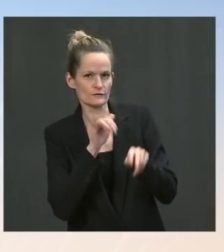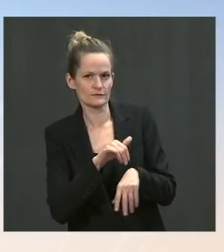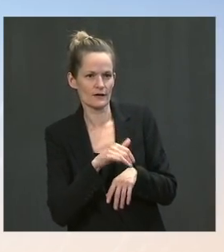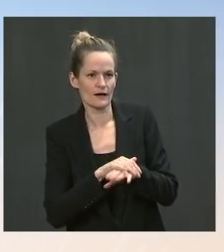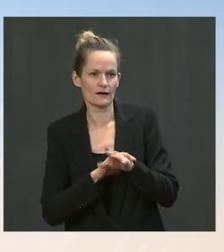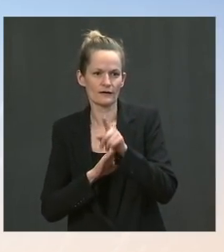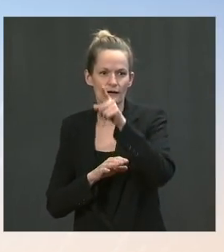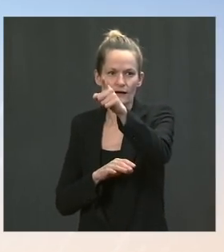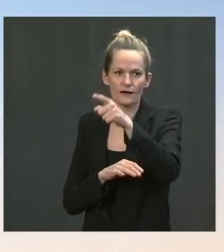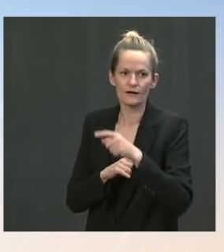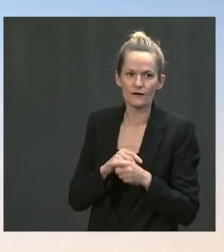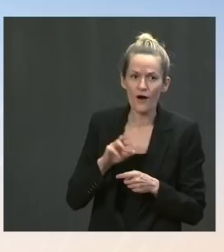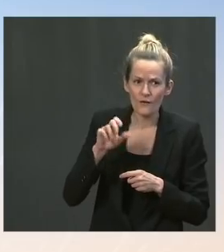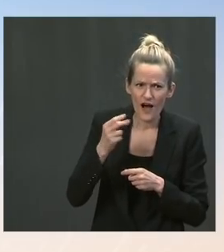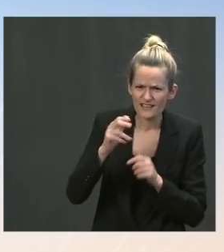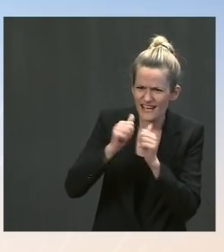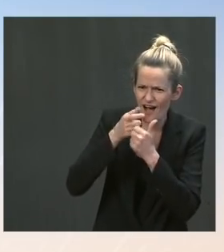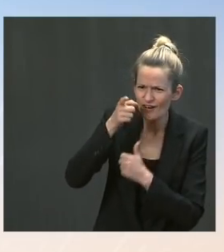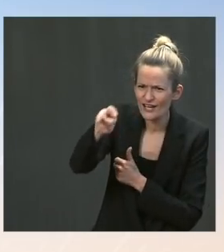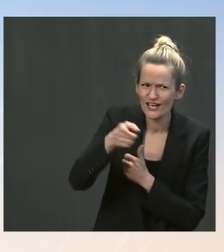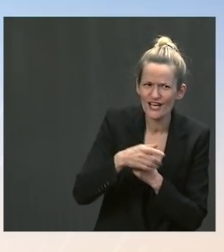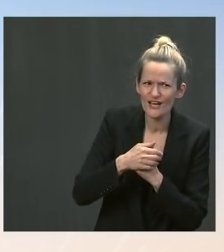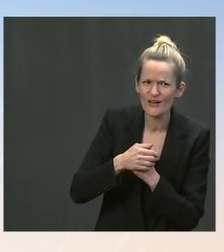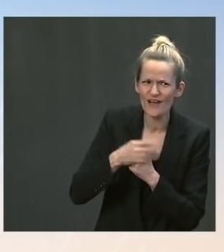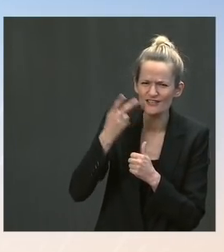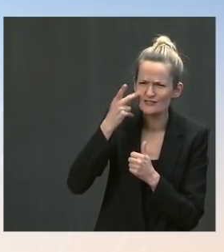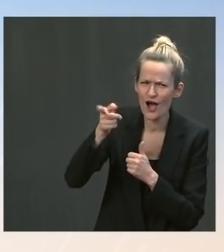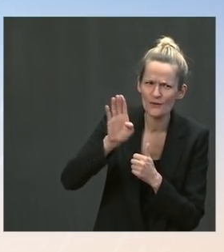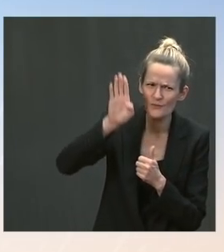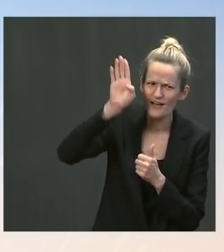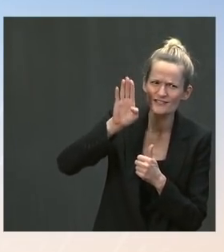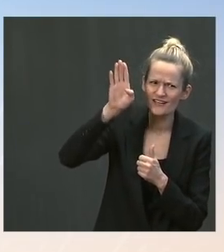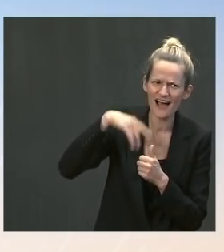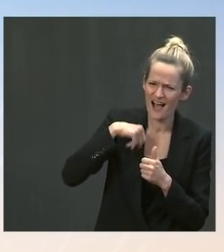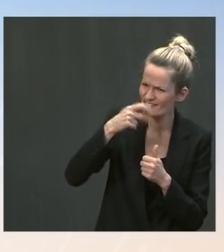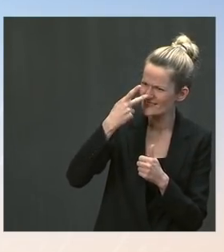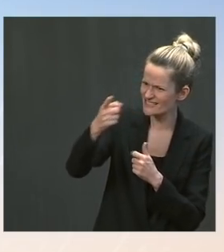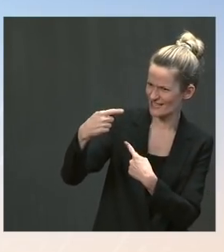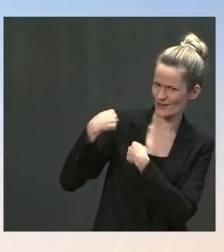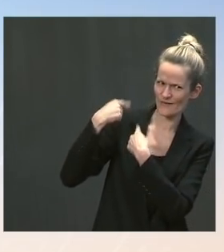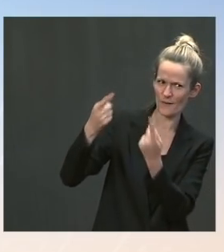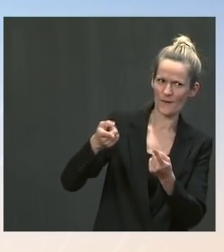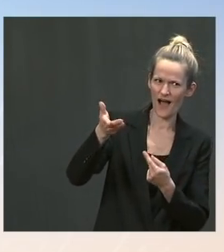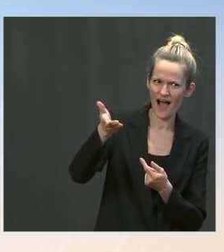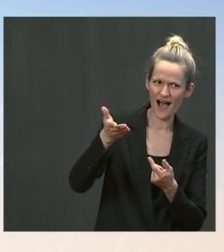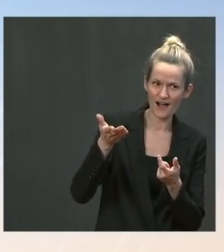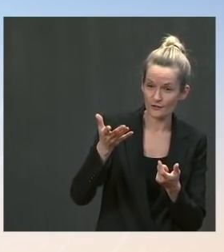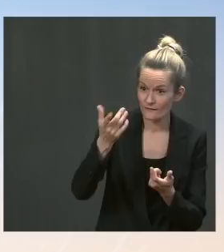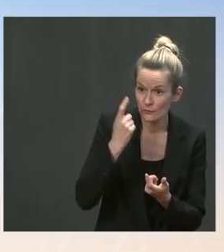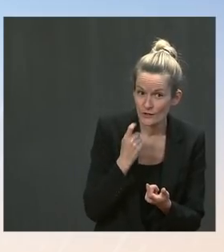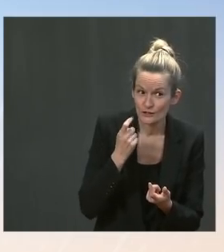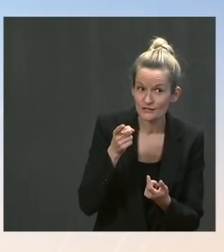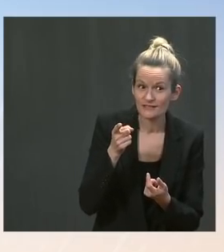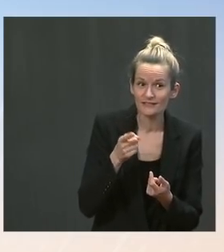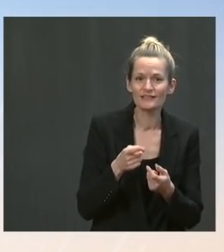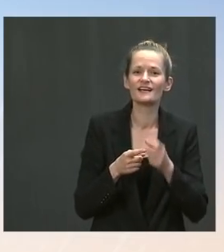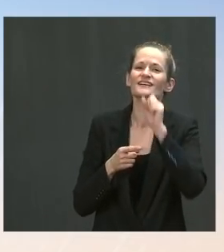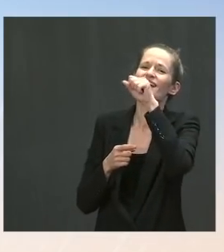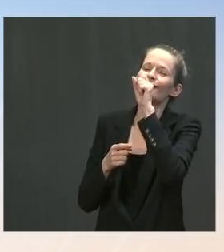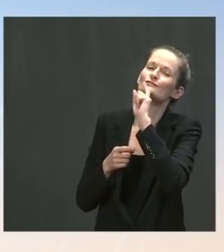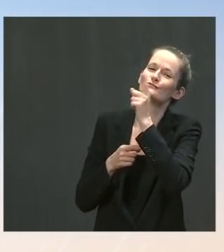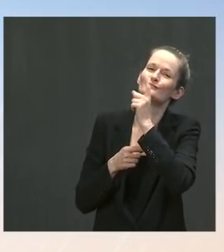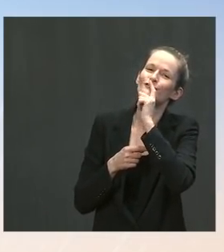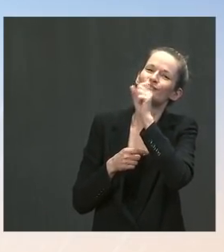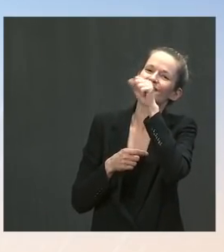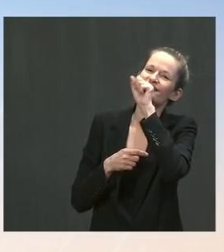Ms. How are you? The is very well. Ms. Good. I didn't raise your hand, but I haven't seen you in here yet. So, I'm just — it's a Friday. Do you have a question? The sure. Why not? So, the